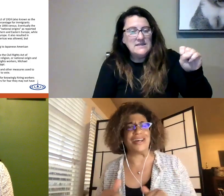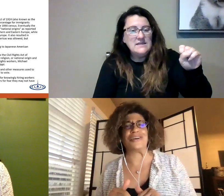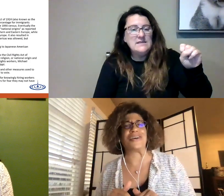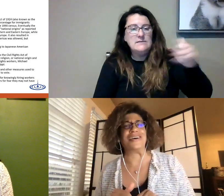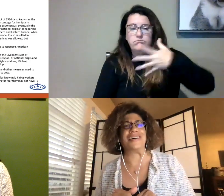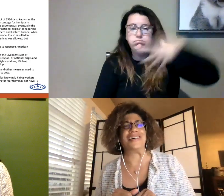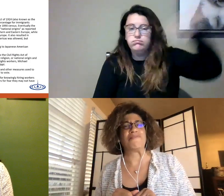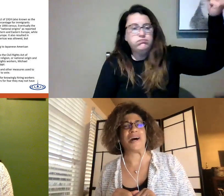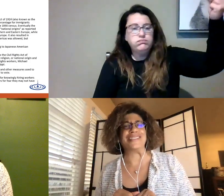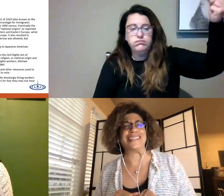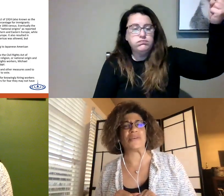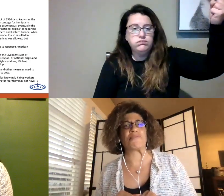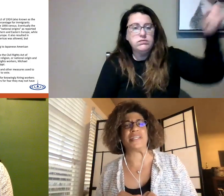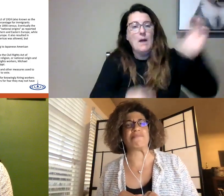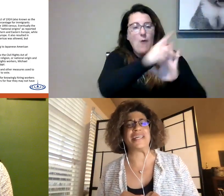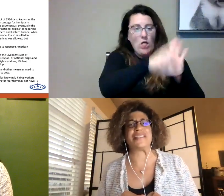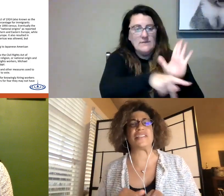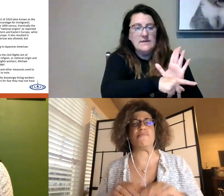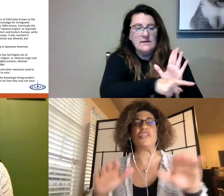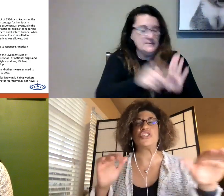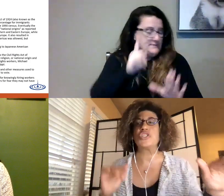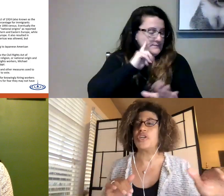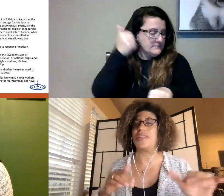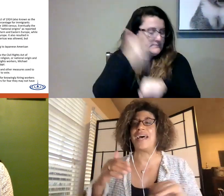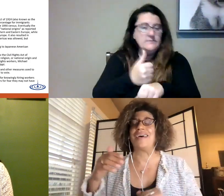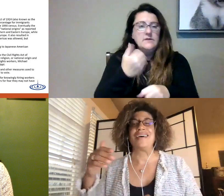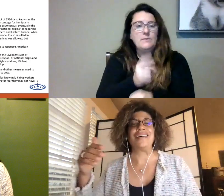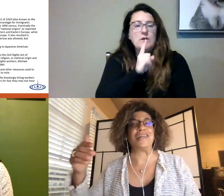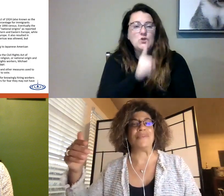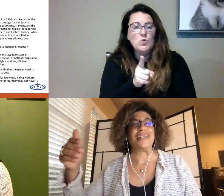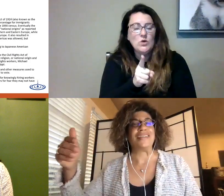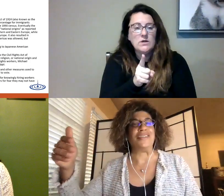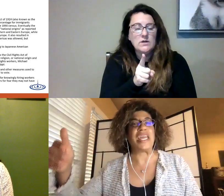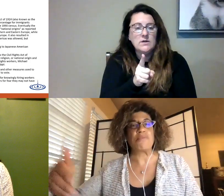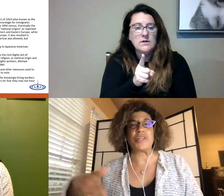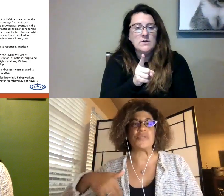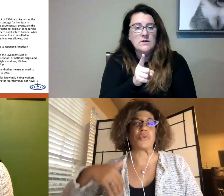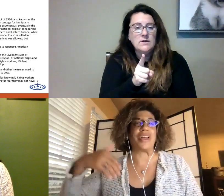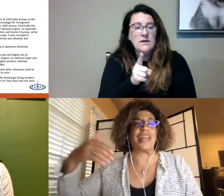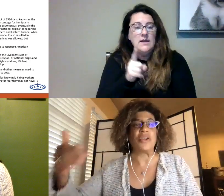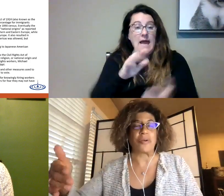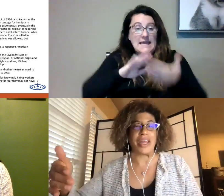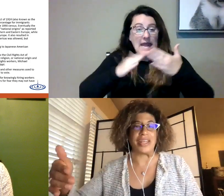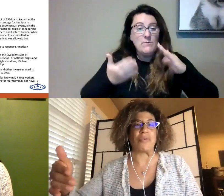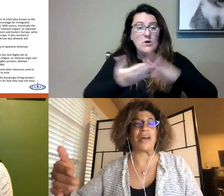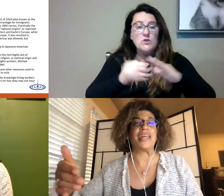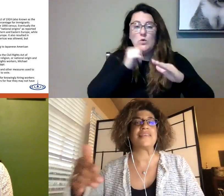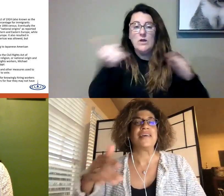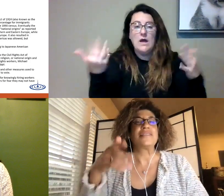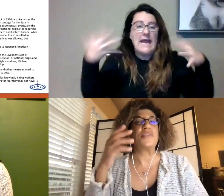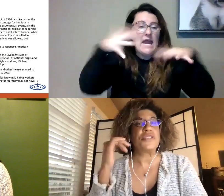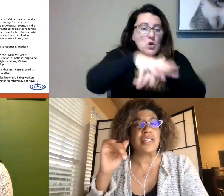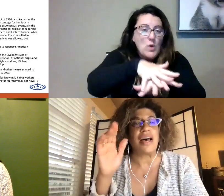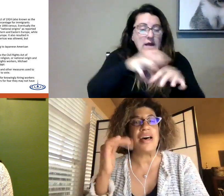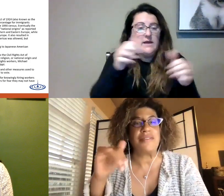covenant policies that were put in place to ensure that neighborhoods were not integrated, right?